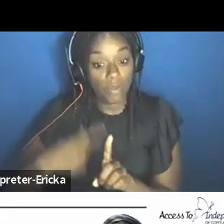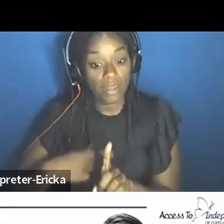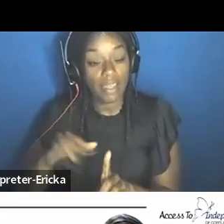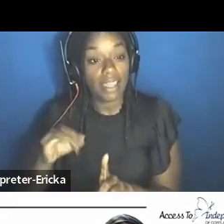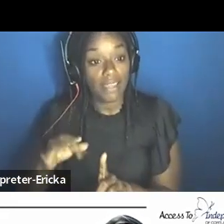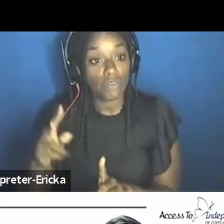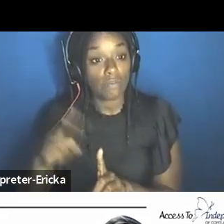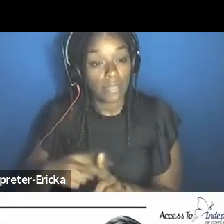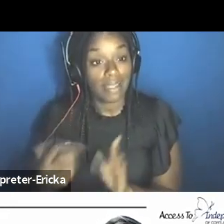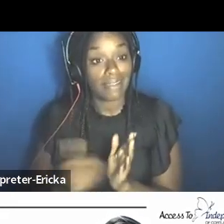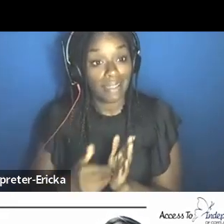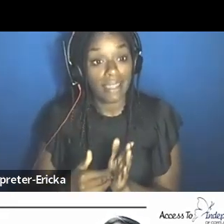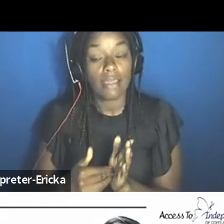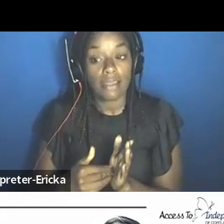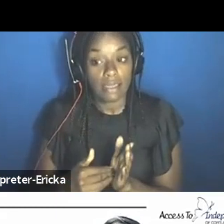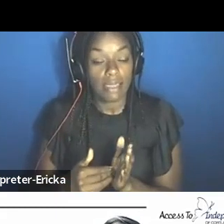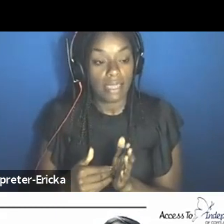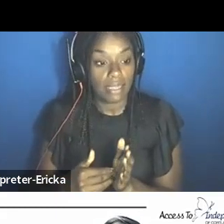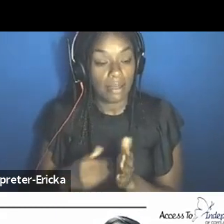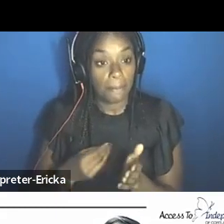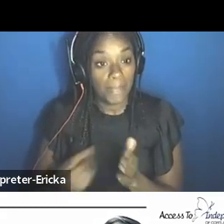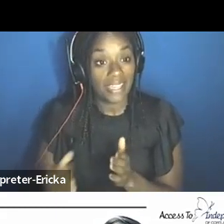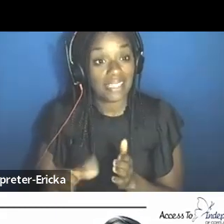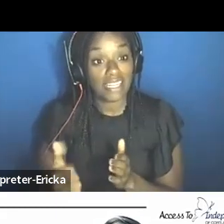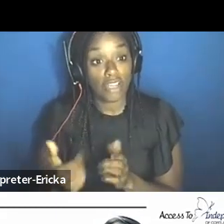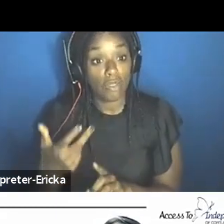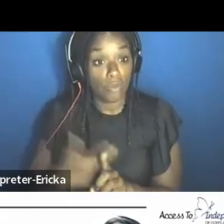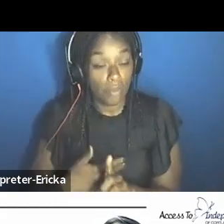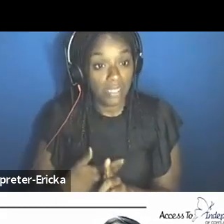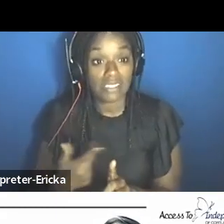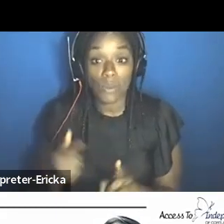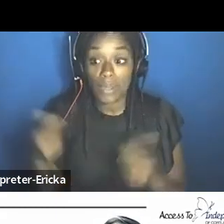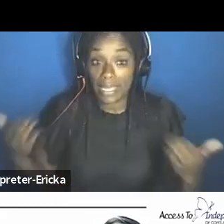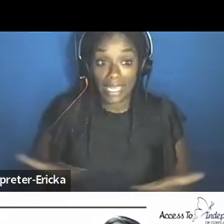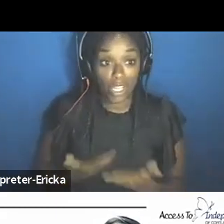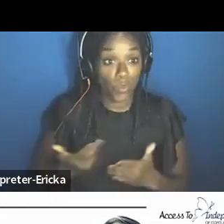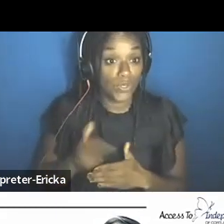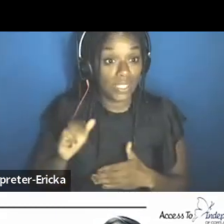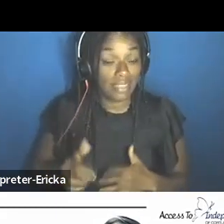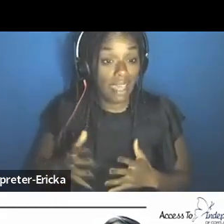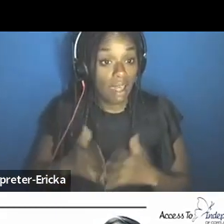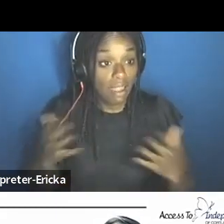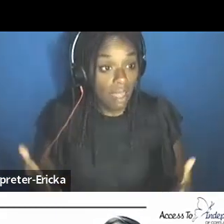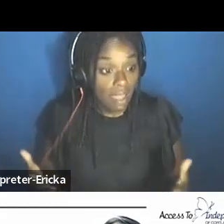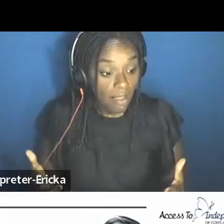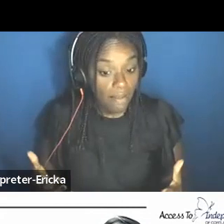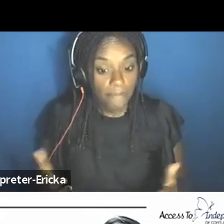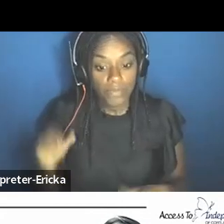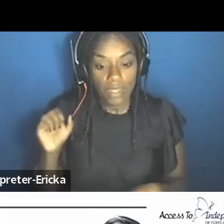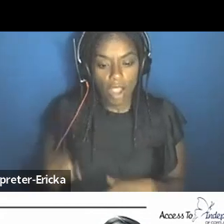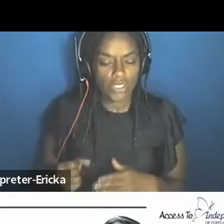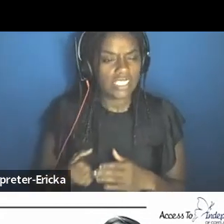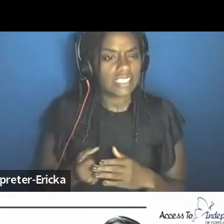3 months forward in rent. So that is something that we're using a lot of here. Ours is actually ran through Intermountain Fair